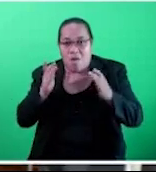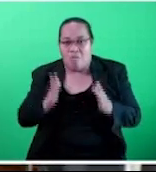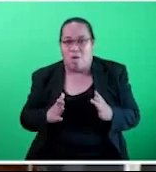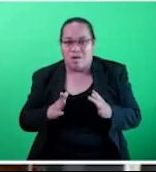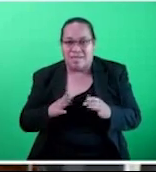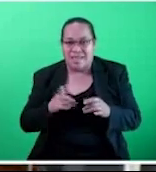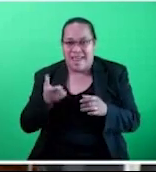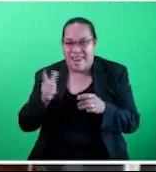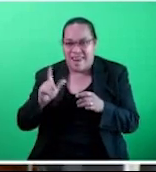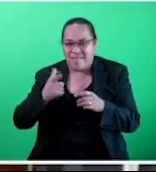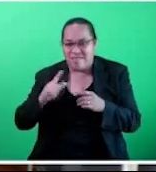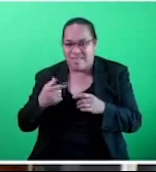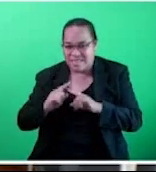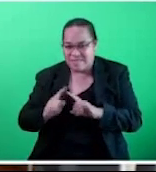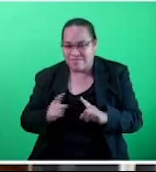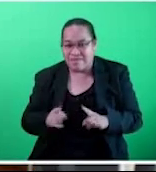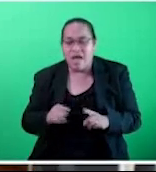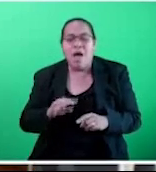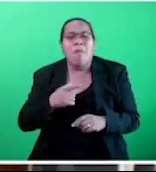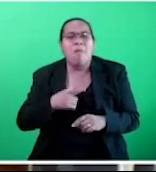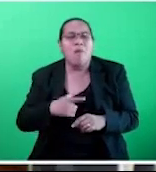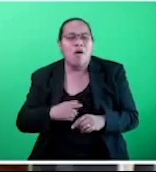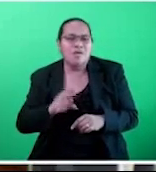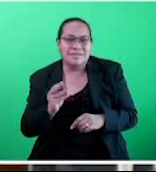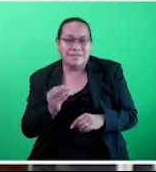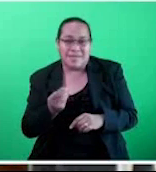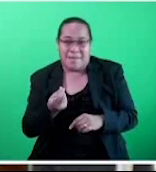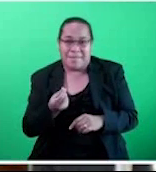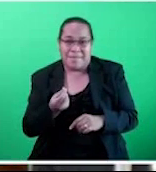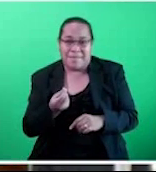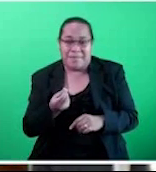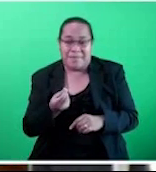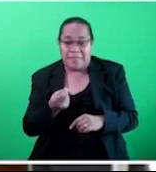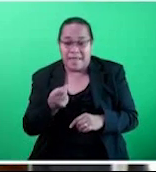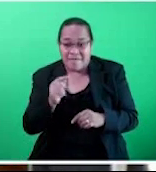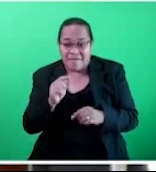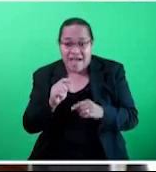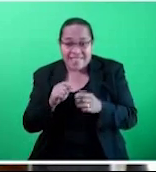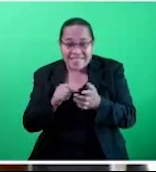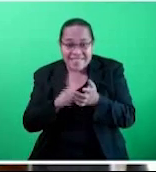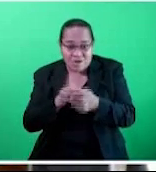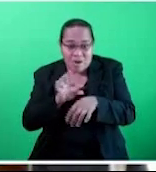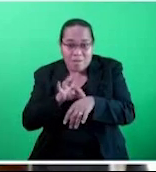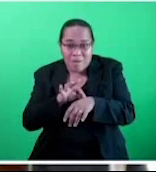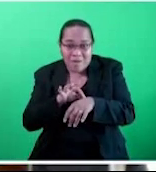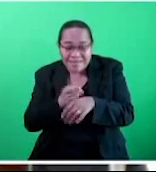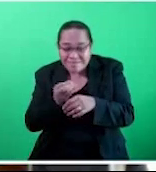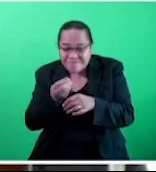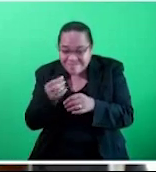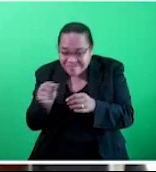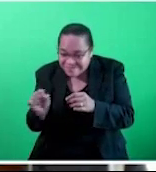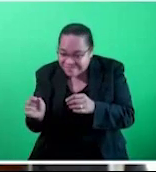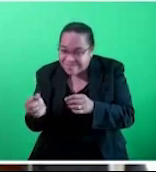tissue provided for testing. Because sometimes when the tissue comes across or the